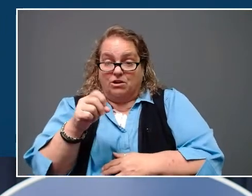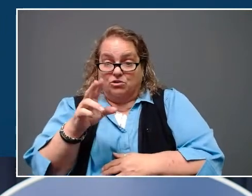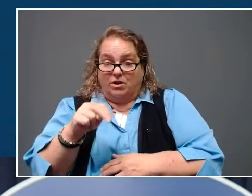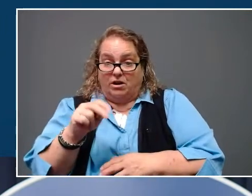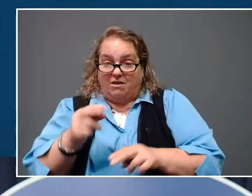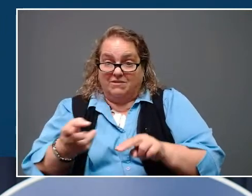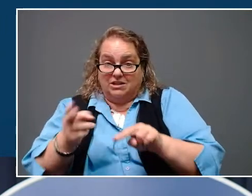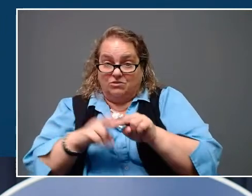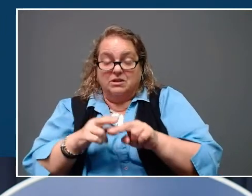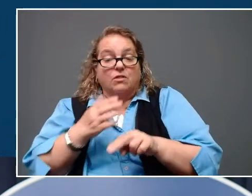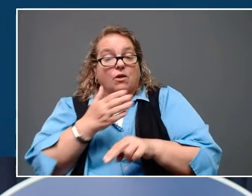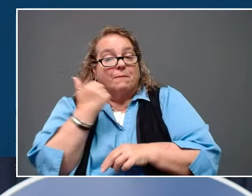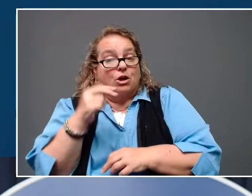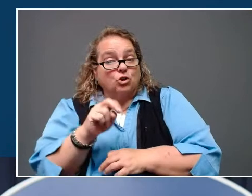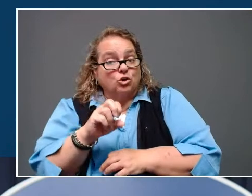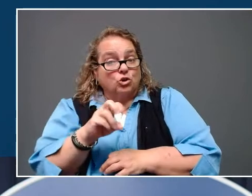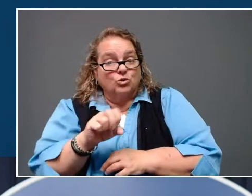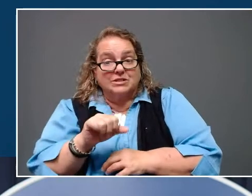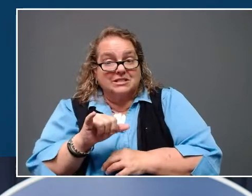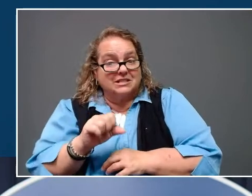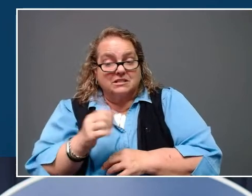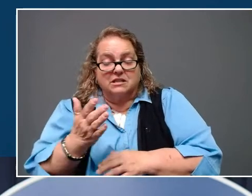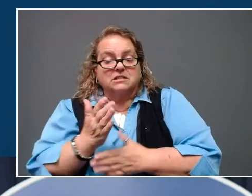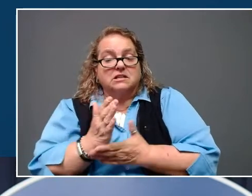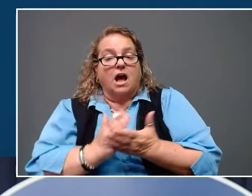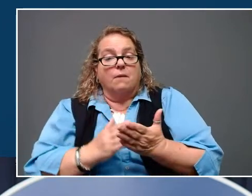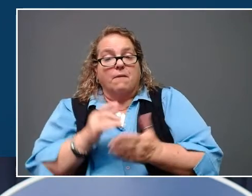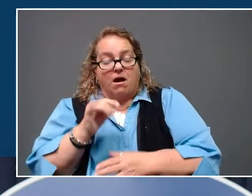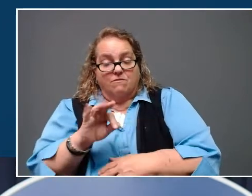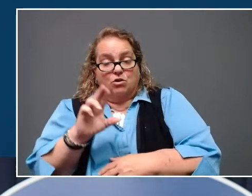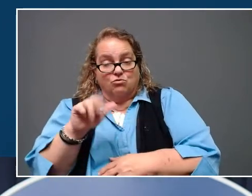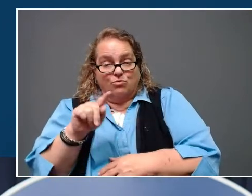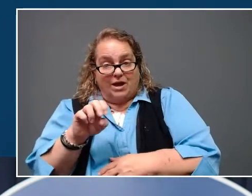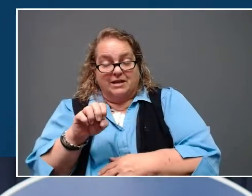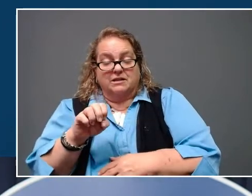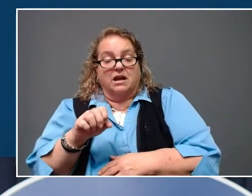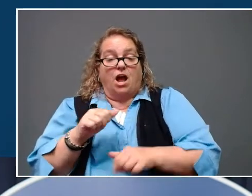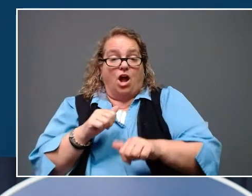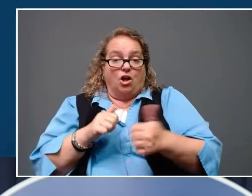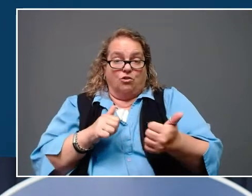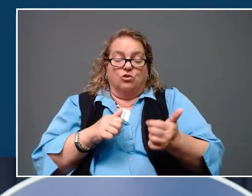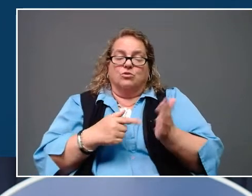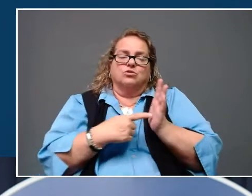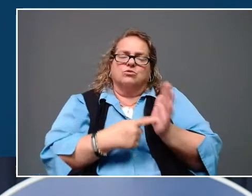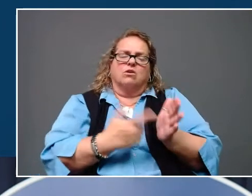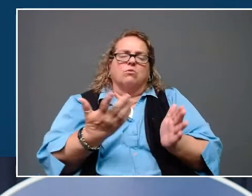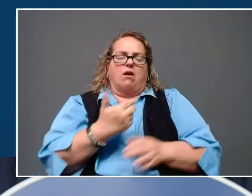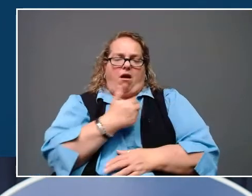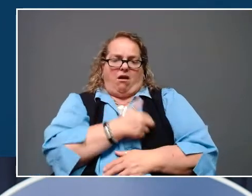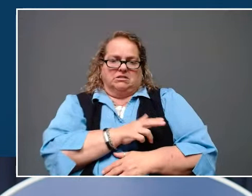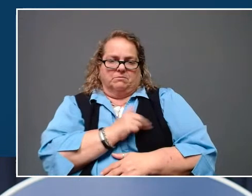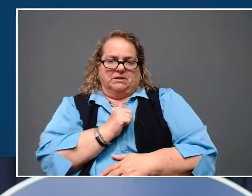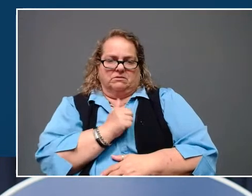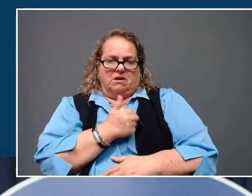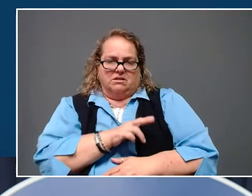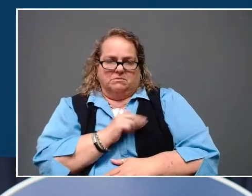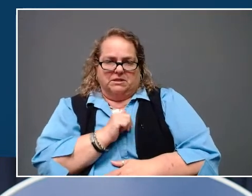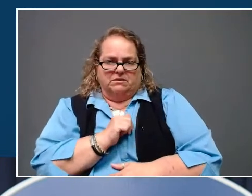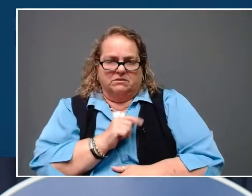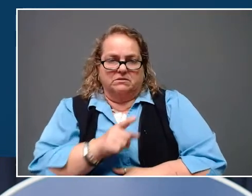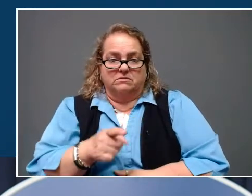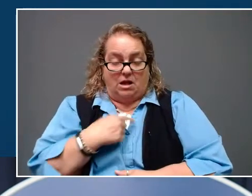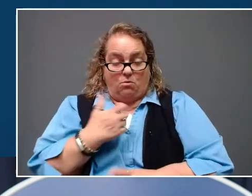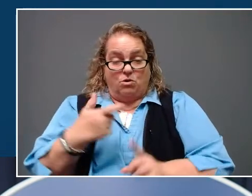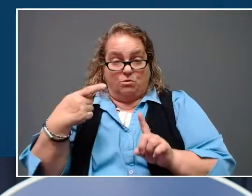better news is some of the rates, some of the other indications. Let's first look at hospitalizations. Now, I do want to point out